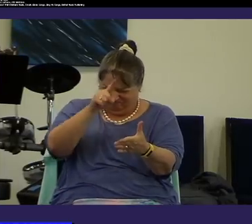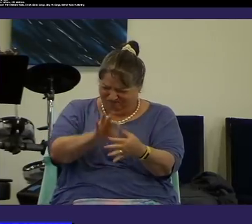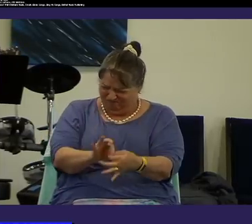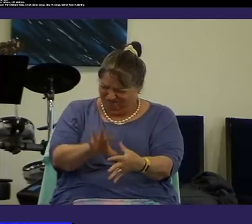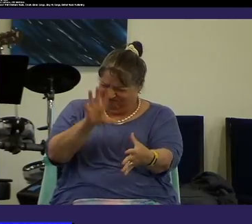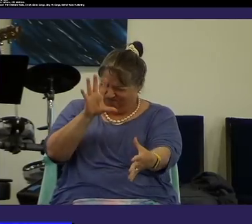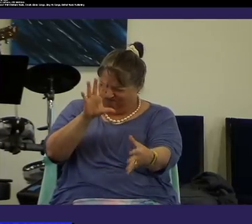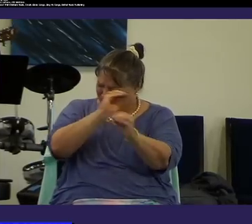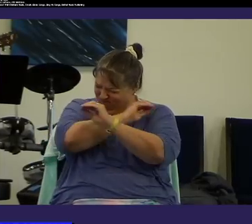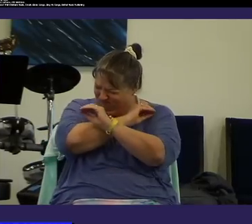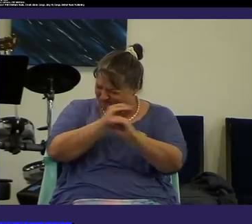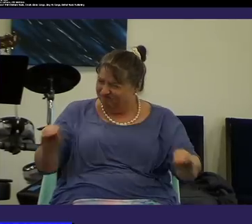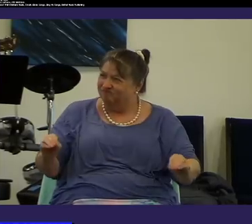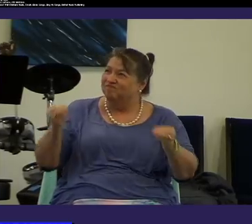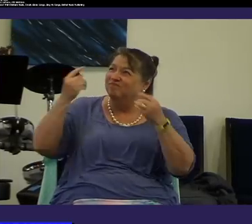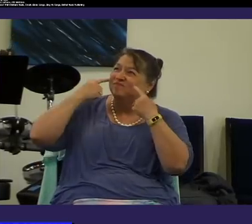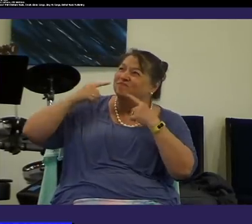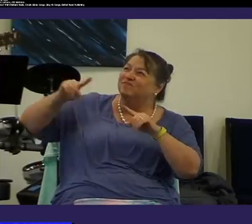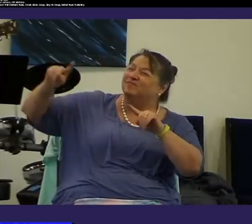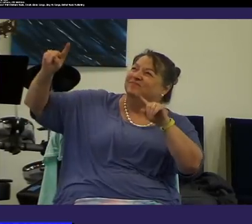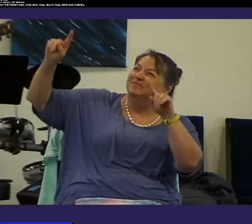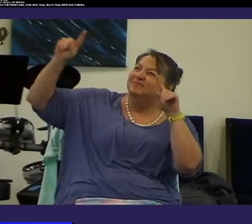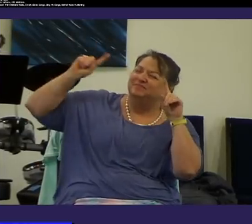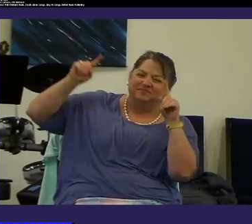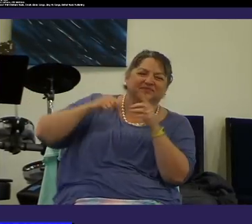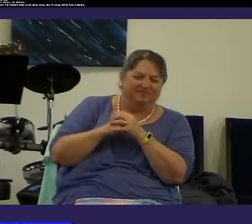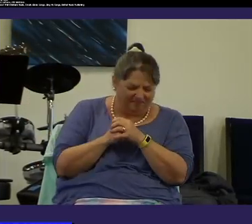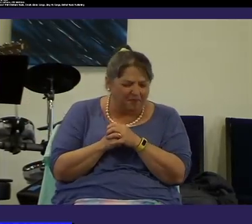no claim on me.